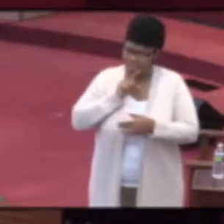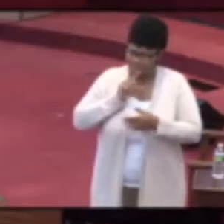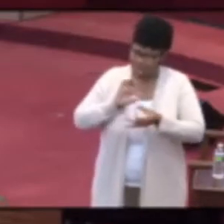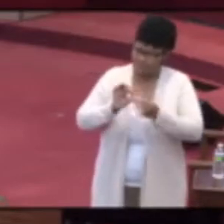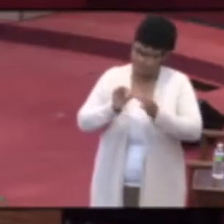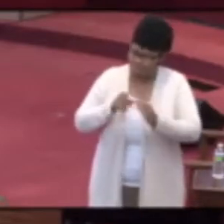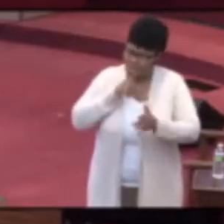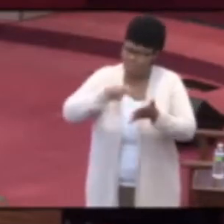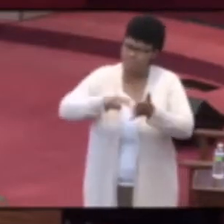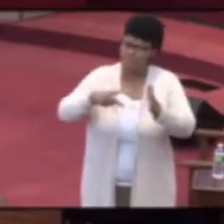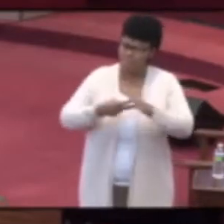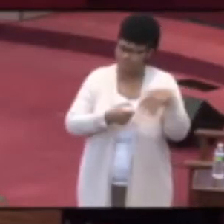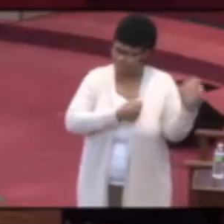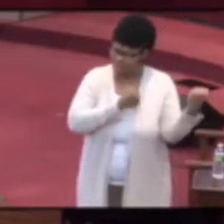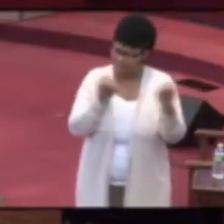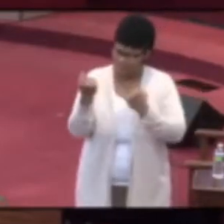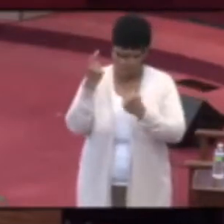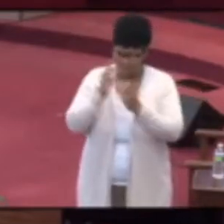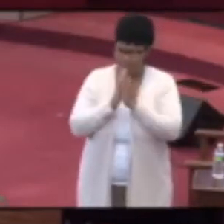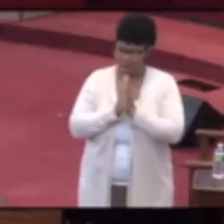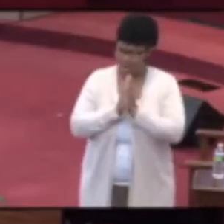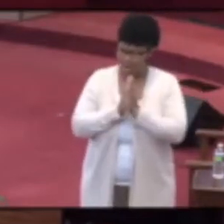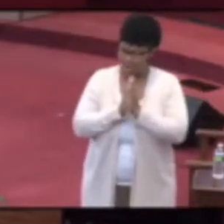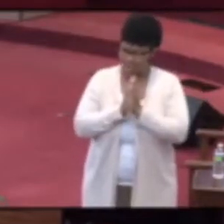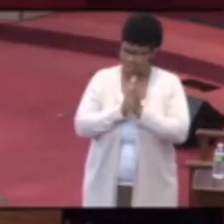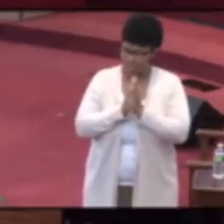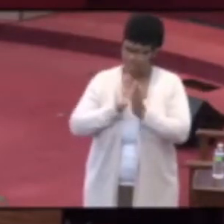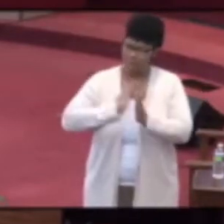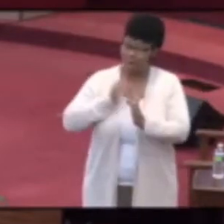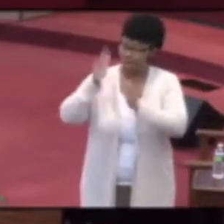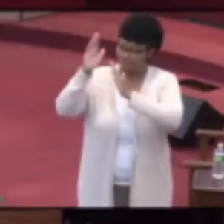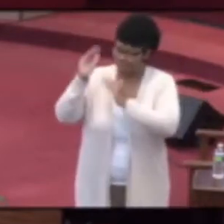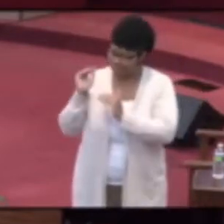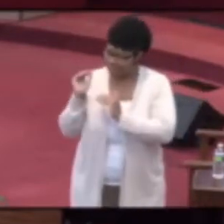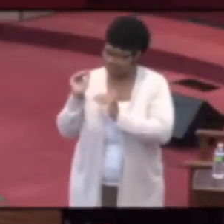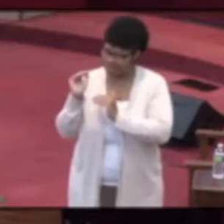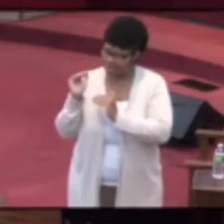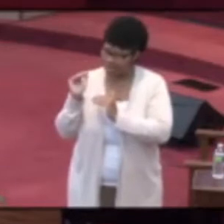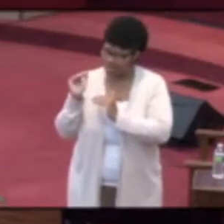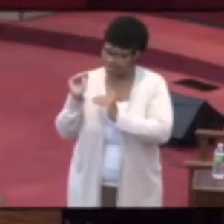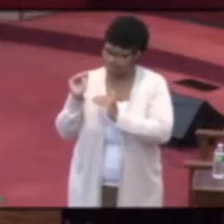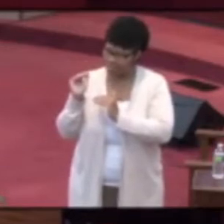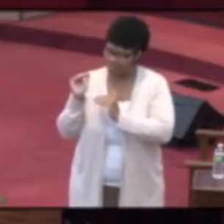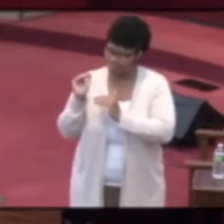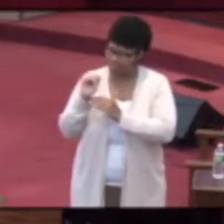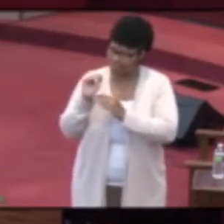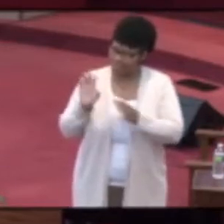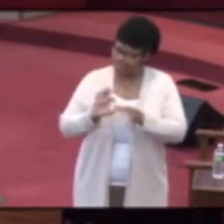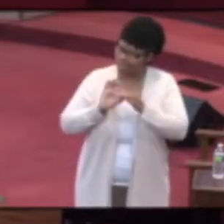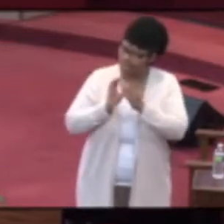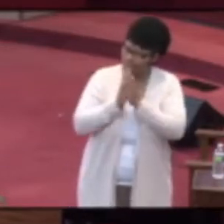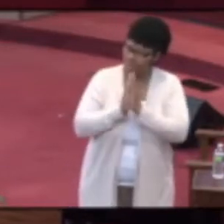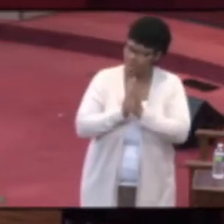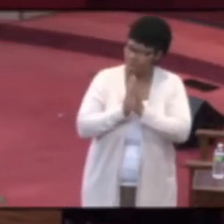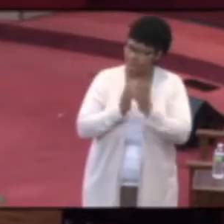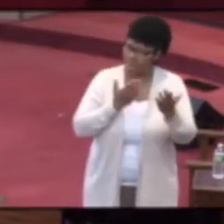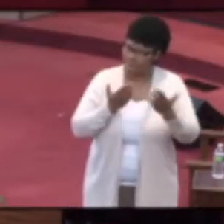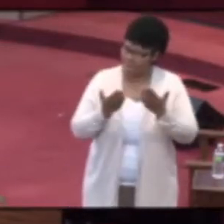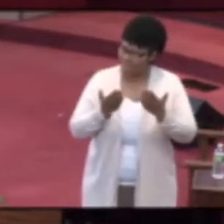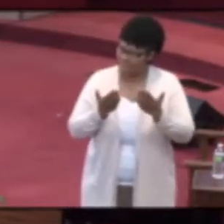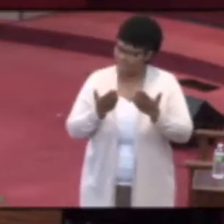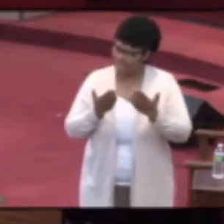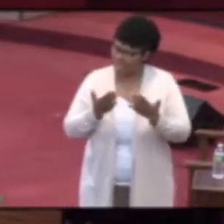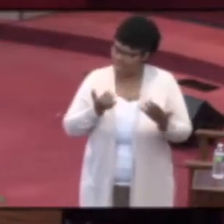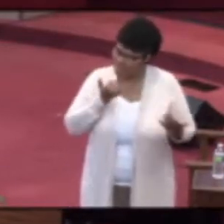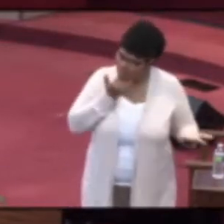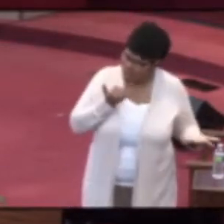its purpose and power, for that matter. Our expectations, maybe, that are attached to prayer, perhaps they're